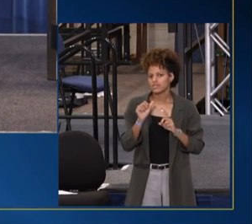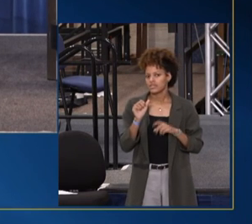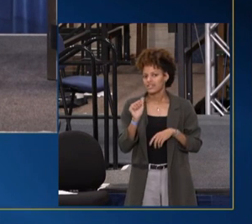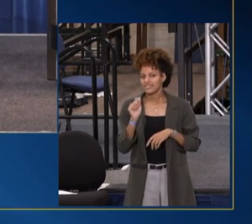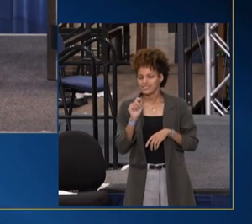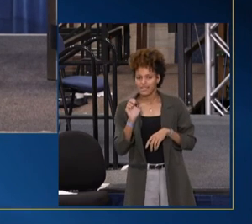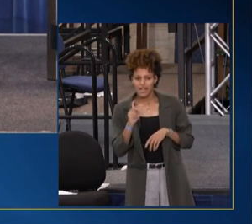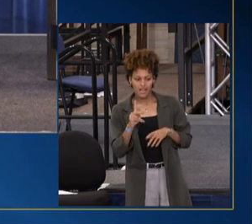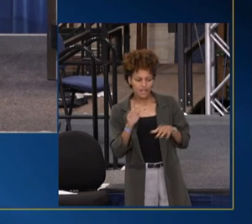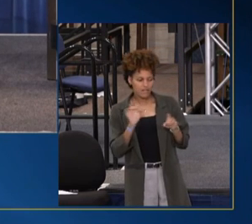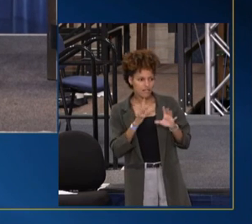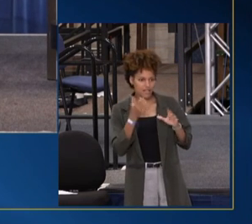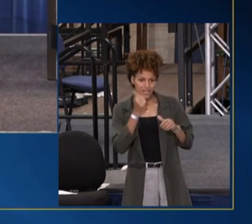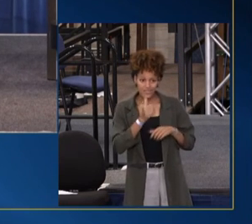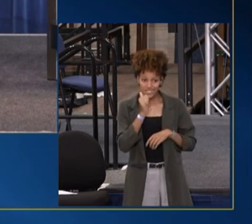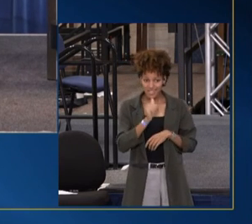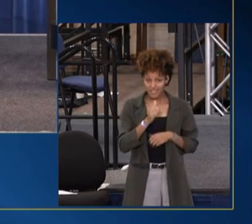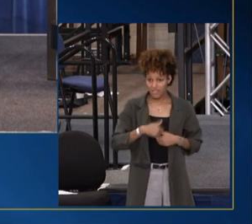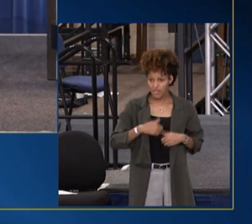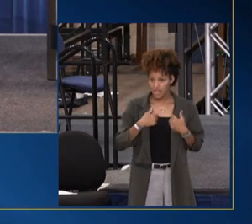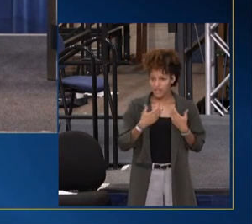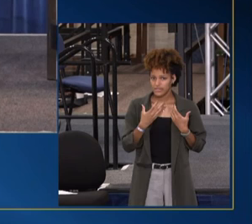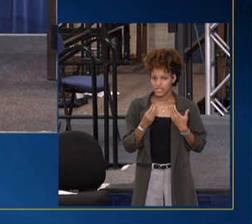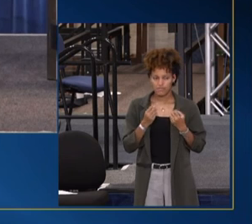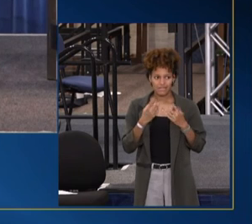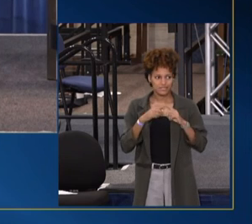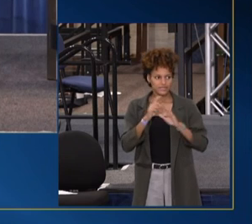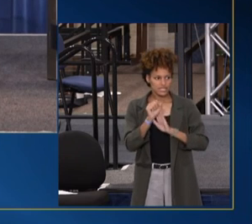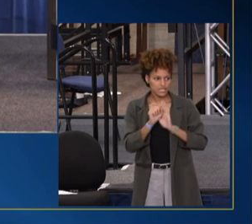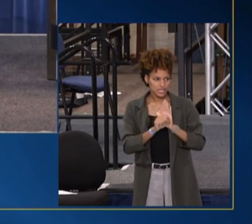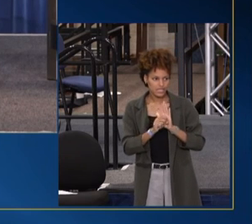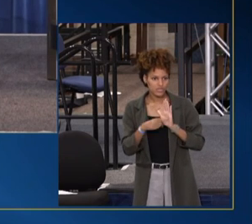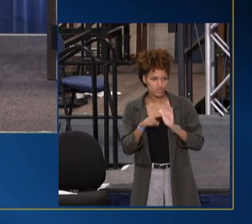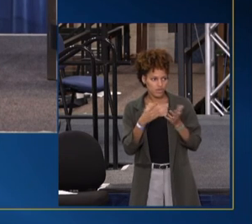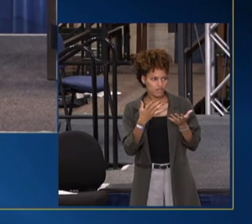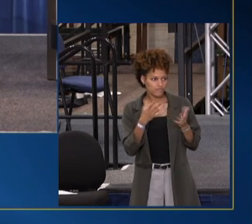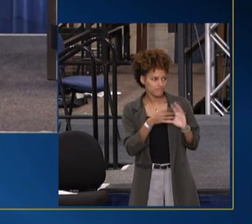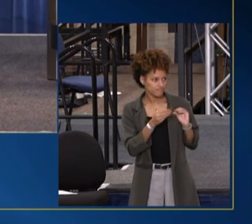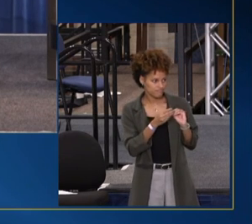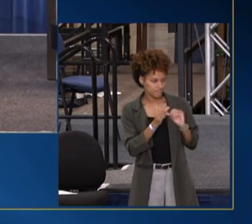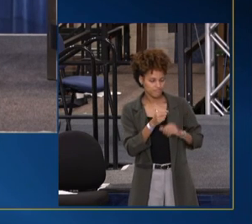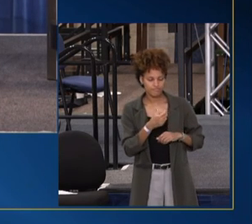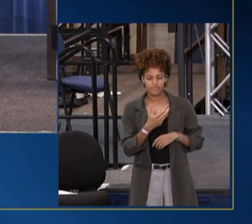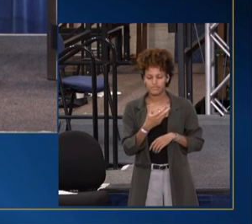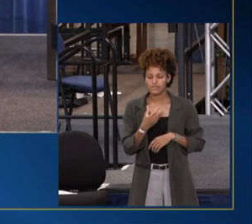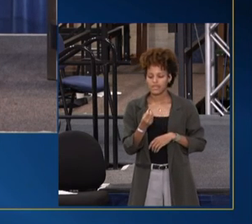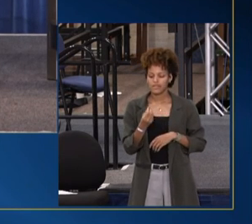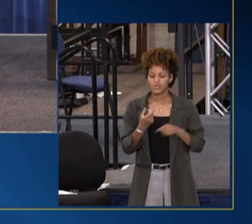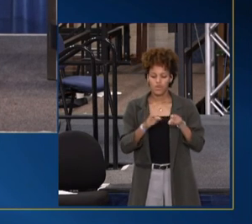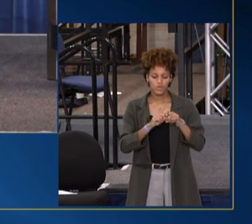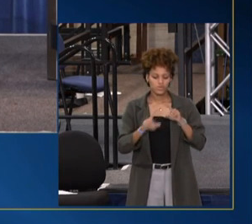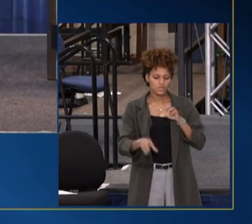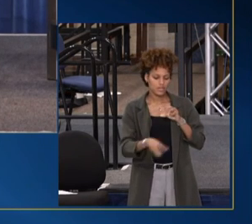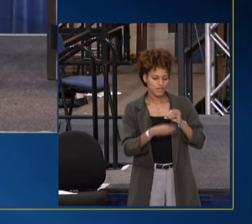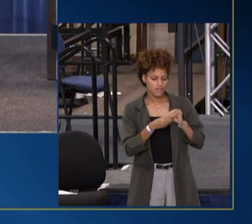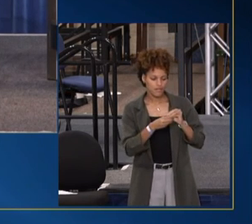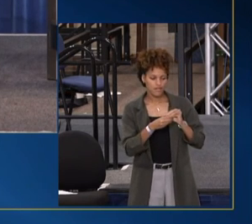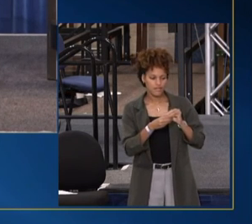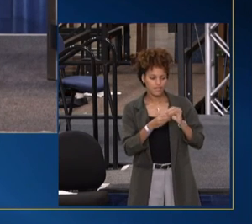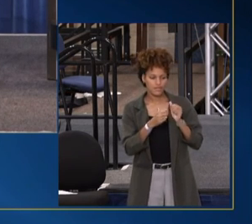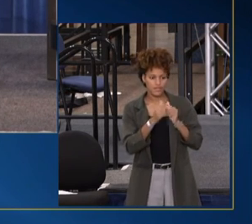a pretty daily basis in a number of states, as you've highlighted. And in addition to